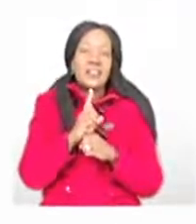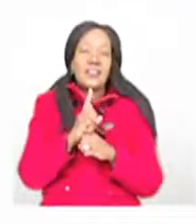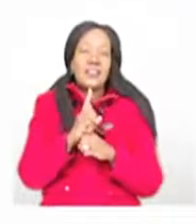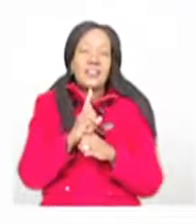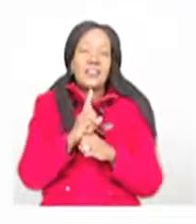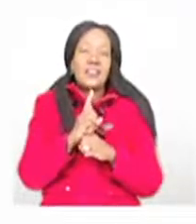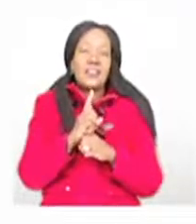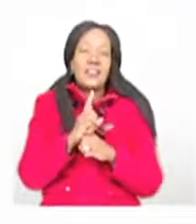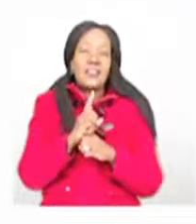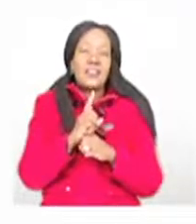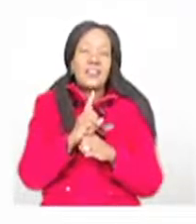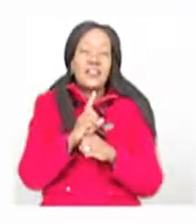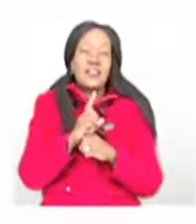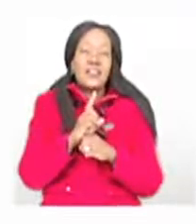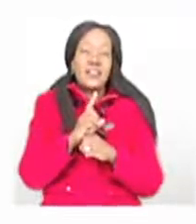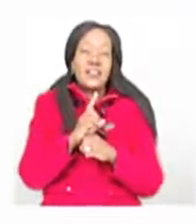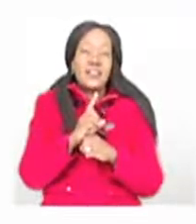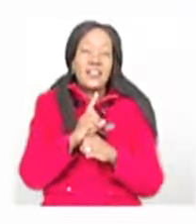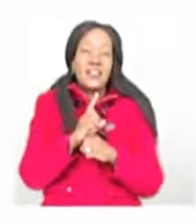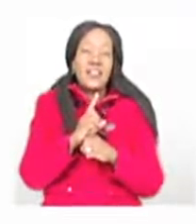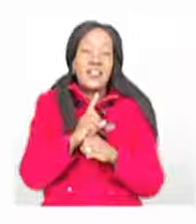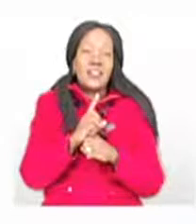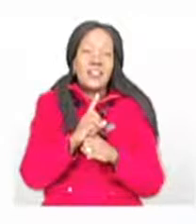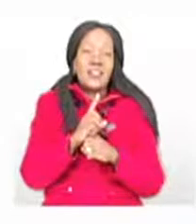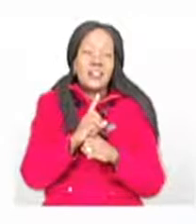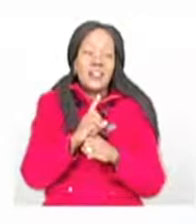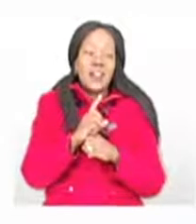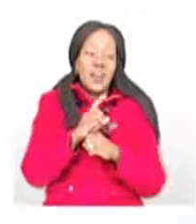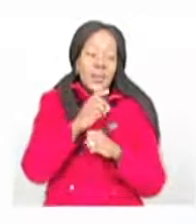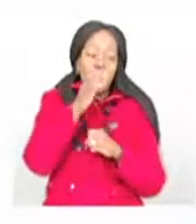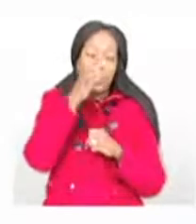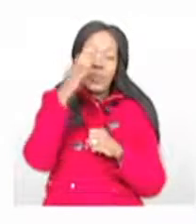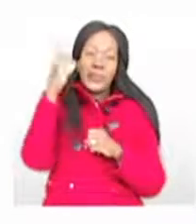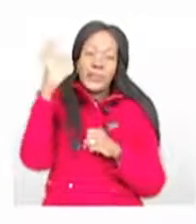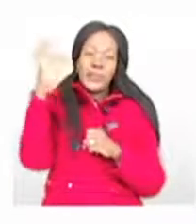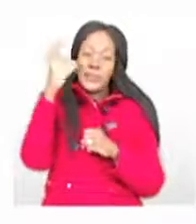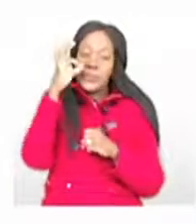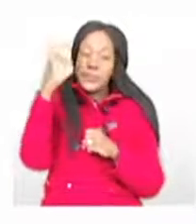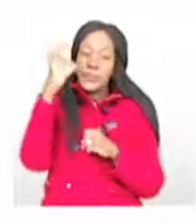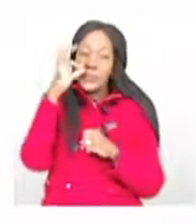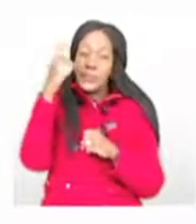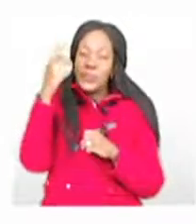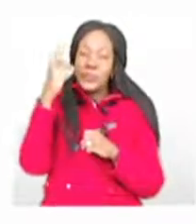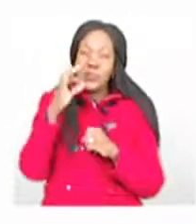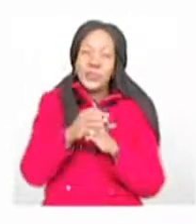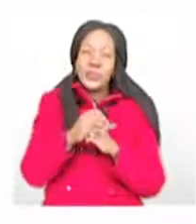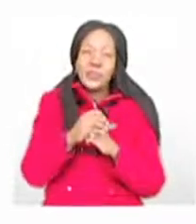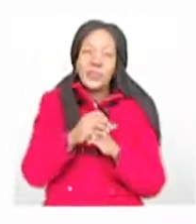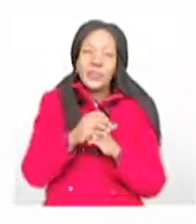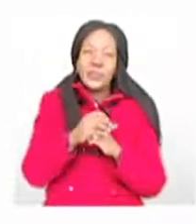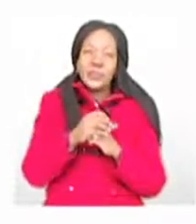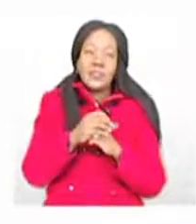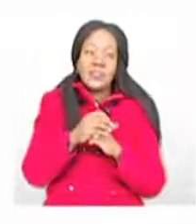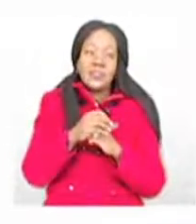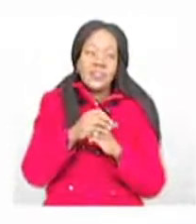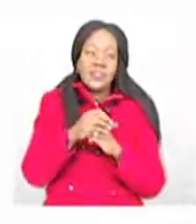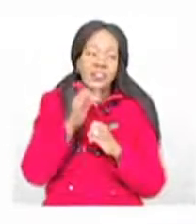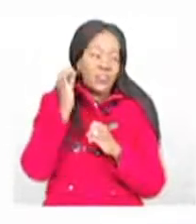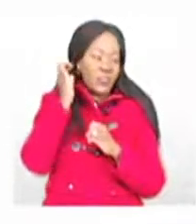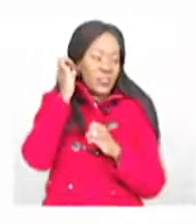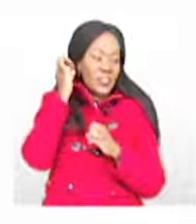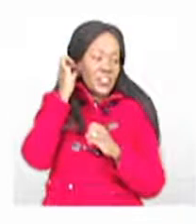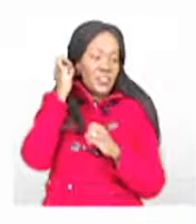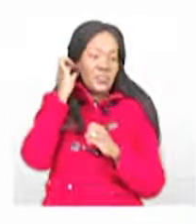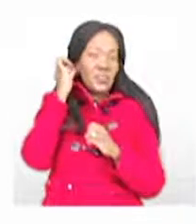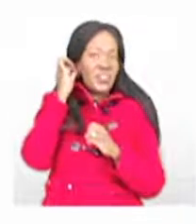in the first row are bees. Let's count and find out how many bees can